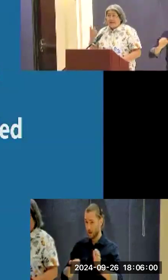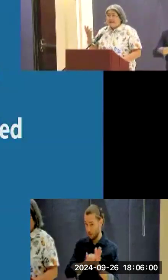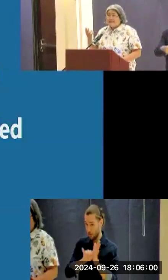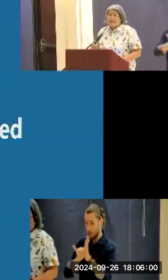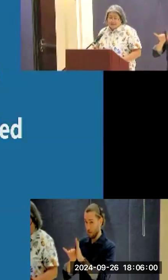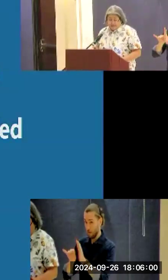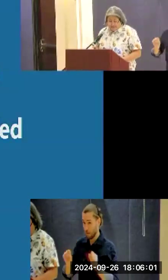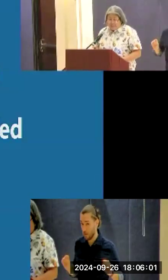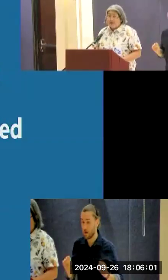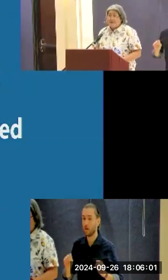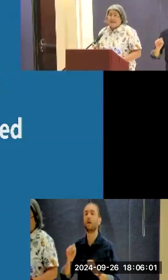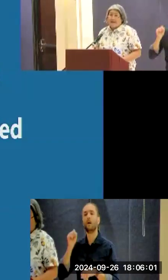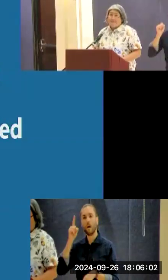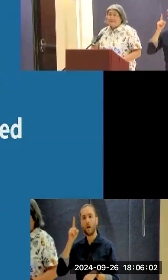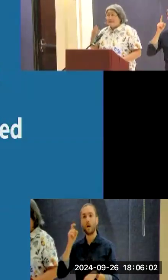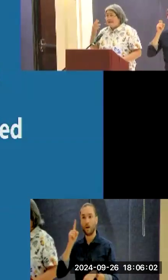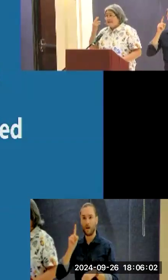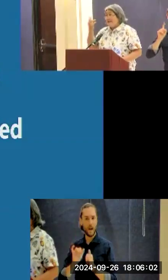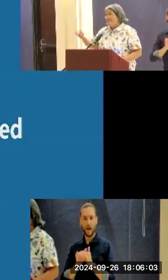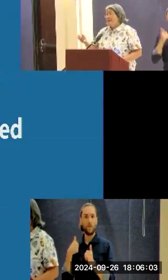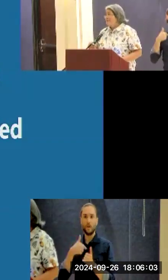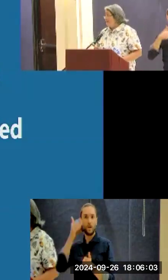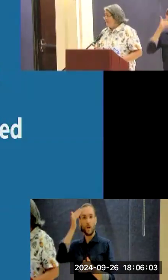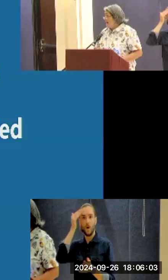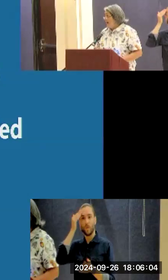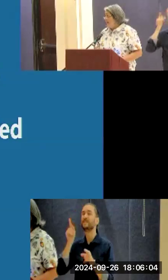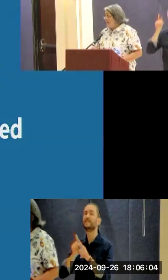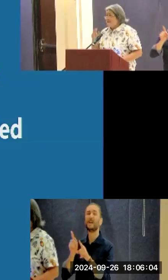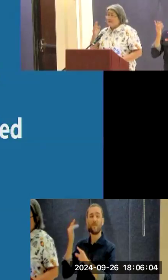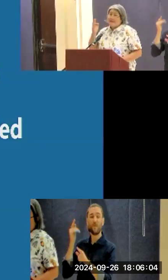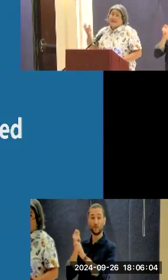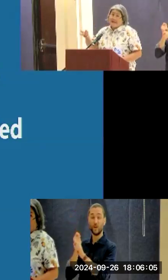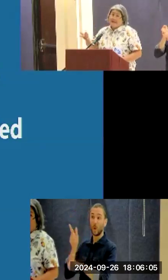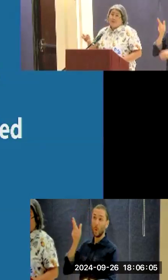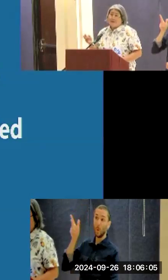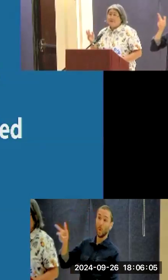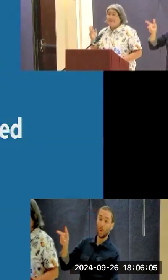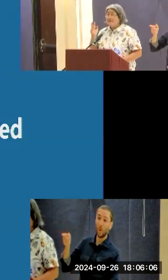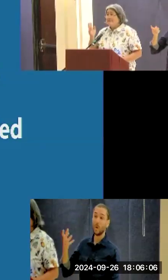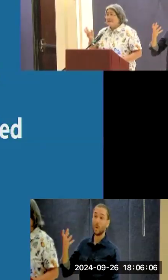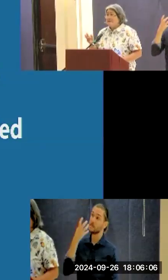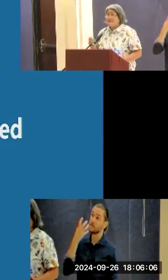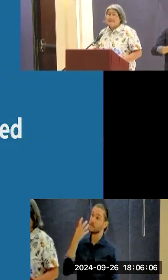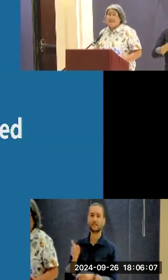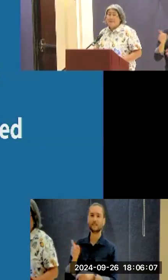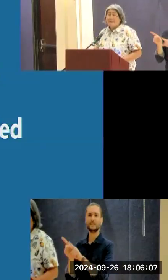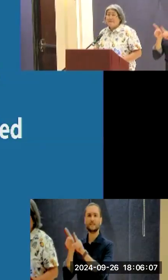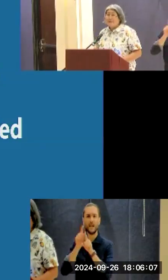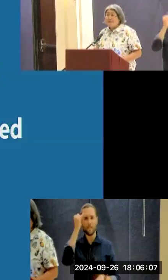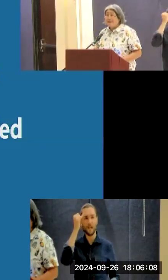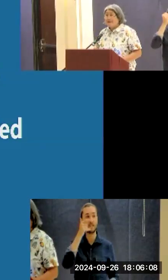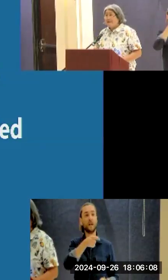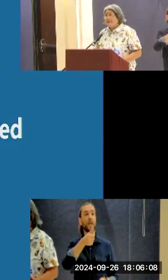can't exactly identify when that happens. It's like that pickup driving by is the landlord who refused to rent to us. Is that because of